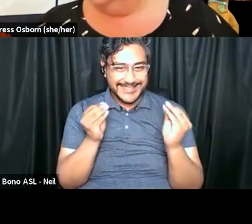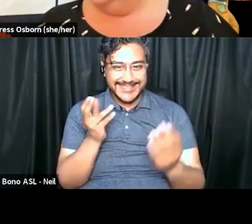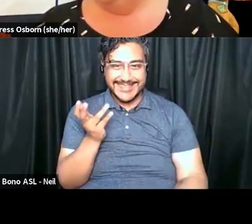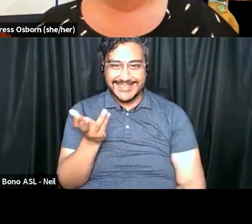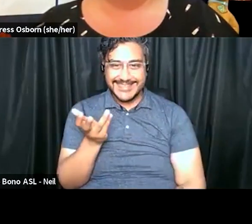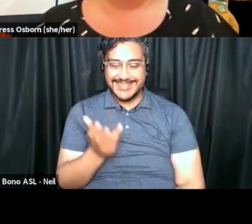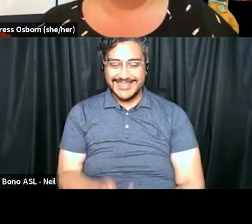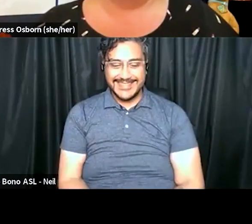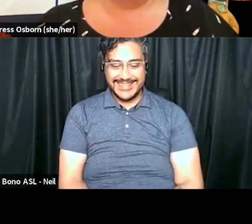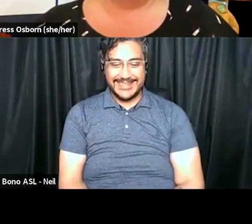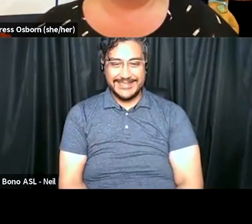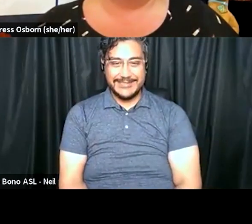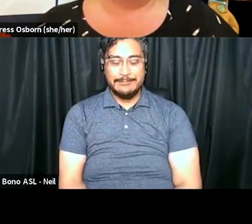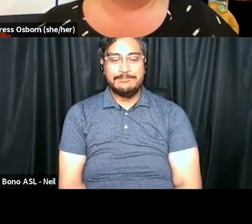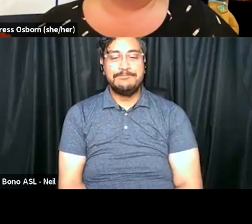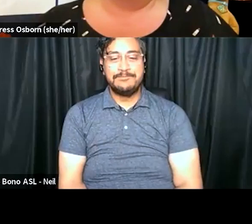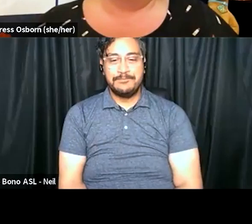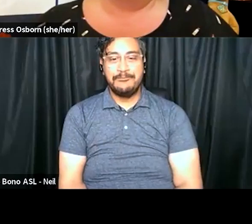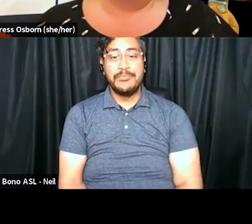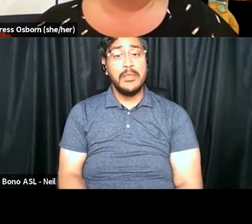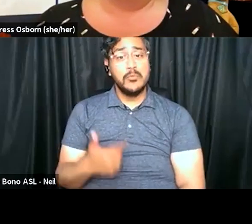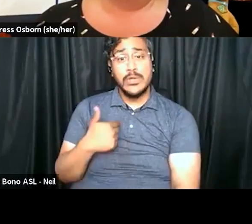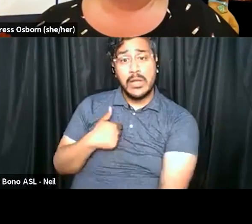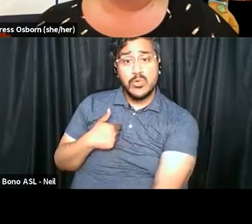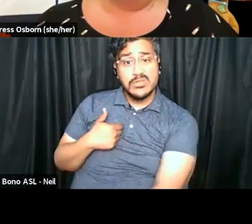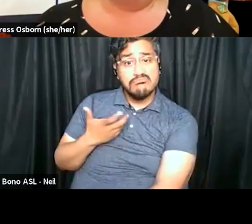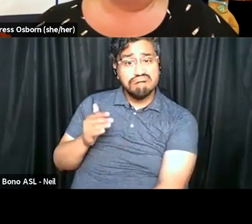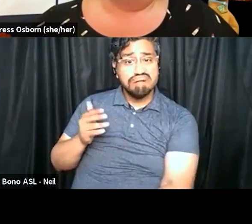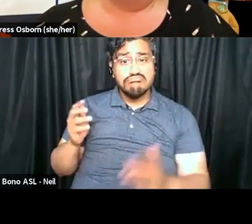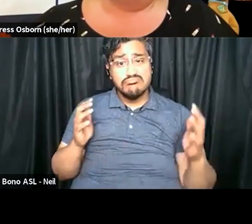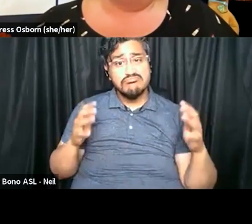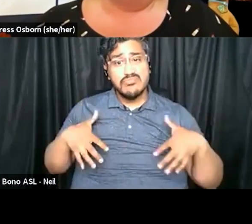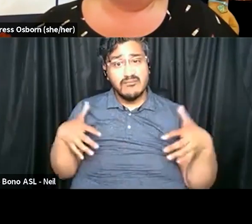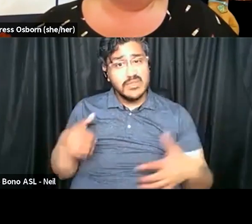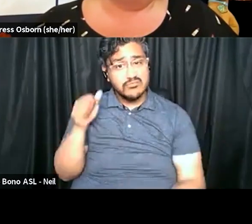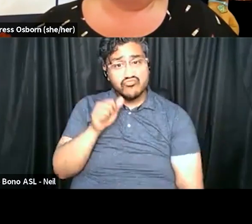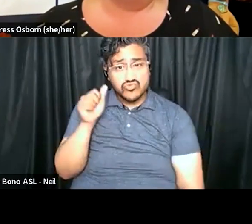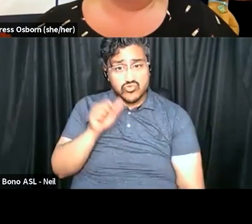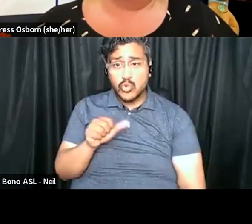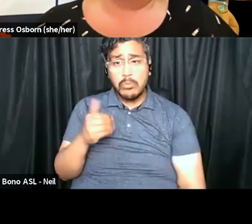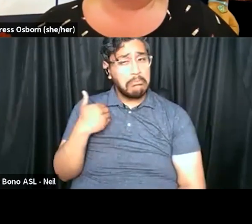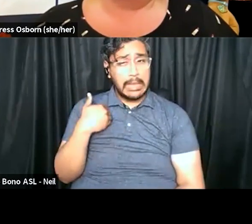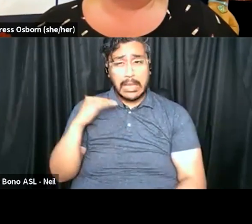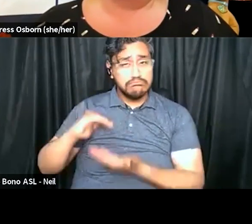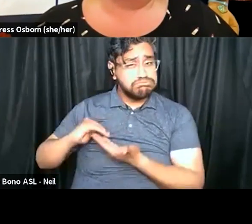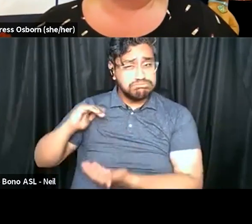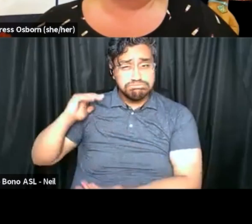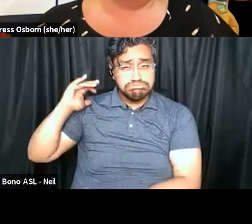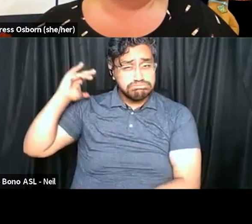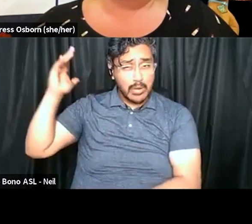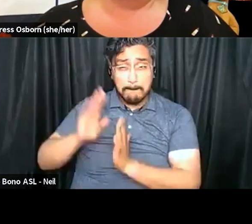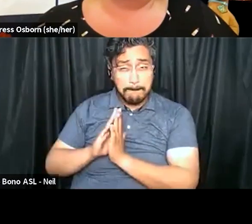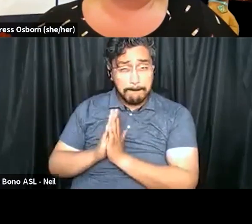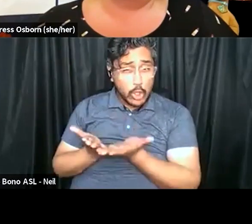a fat little girl who had lots and lots of books and